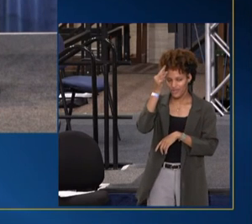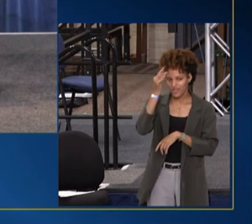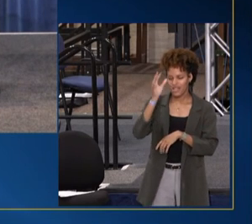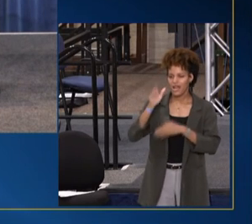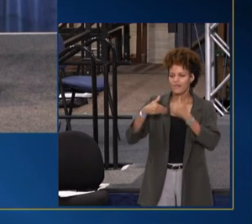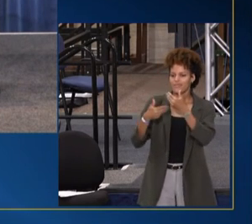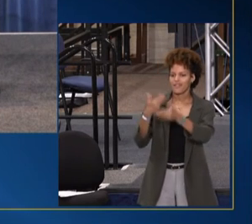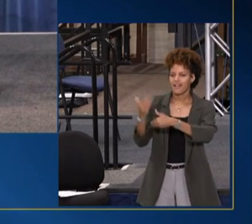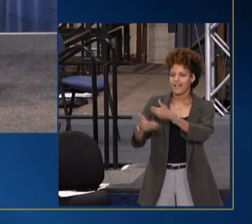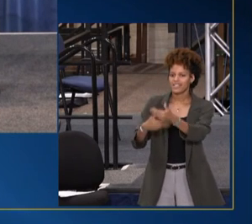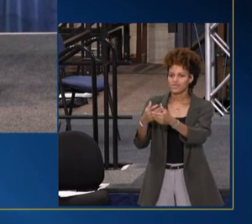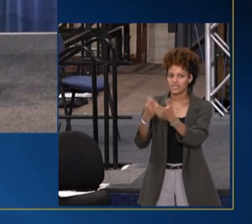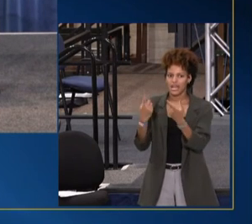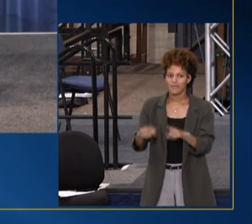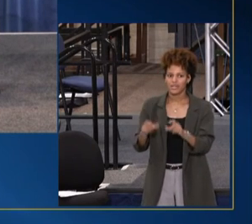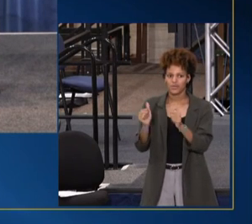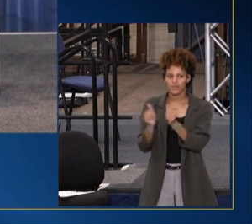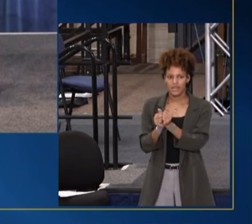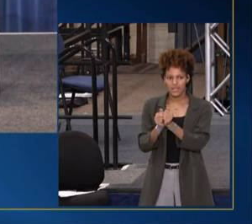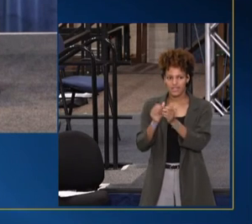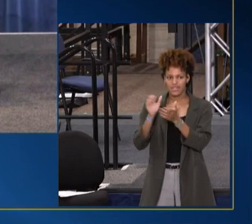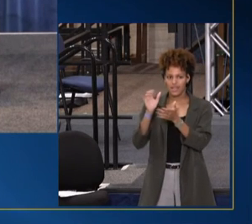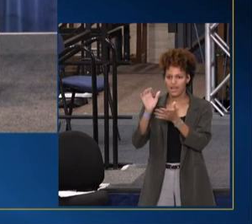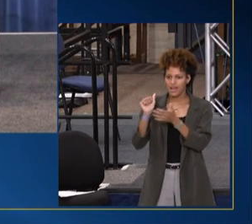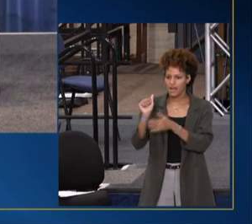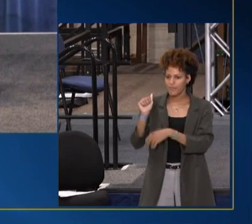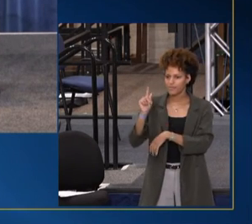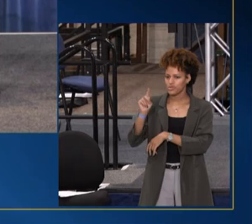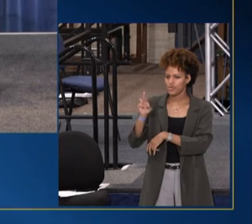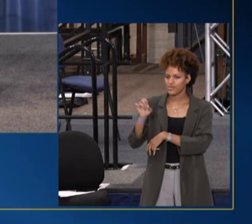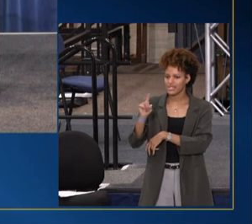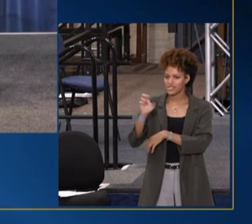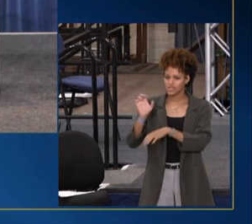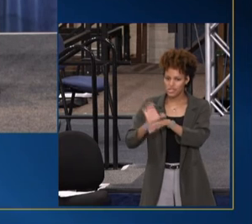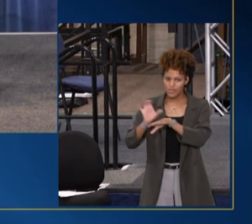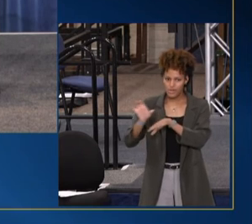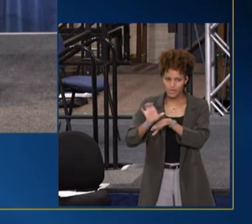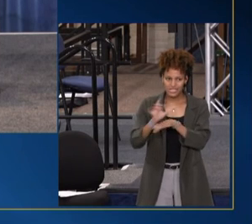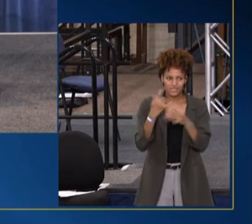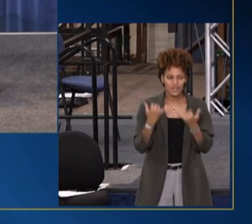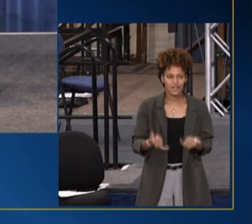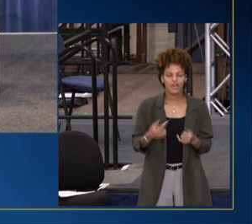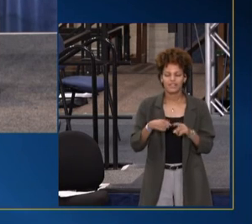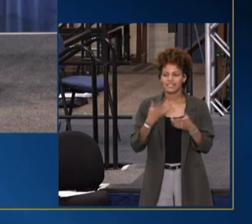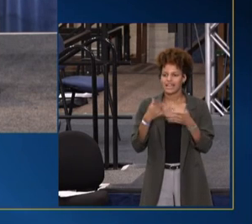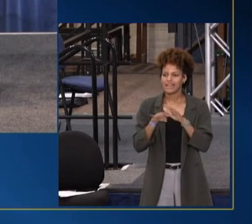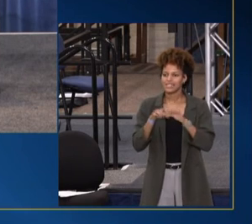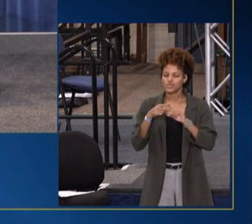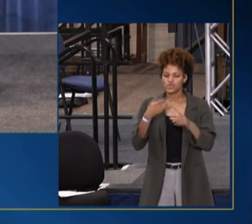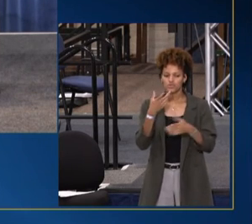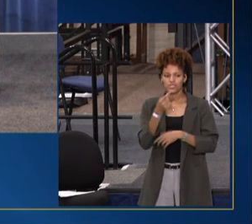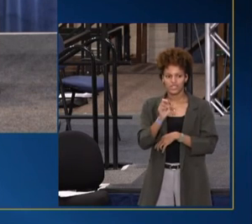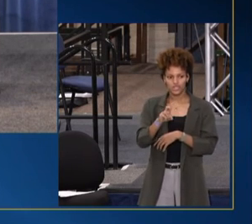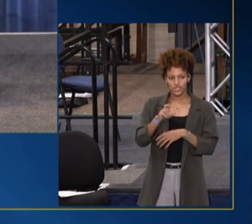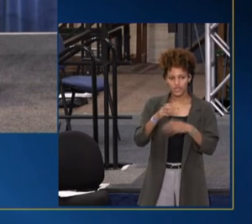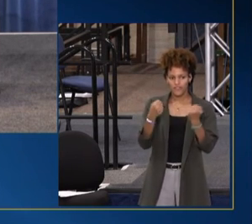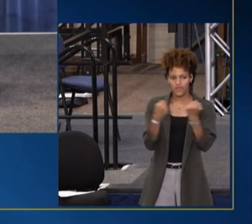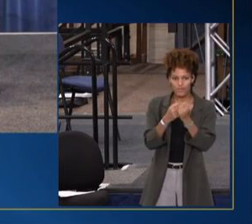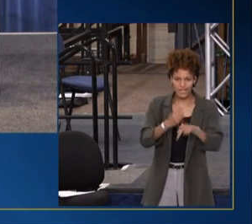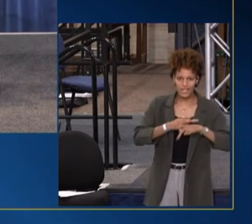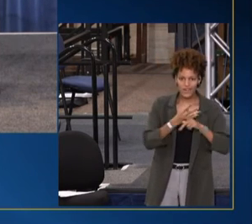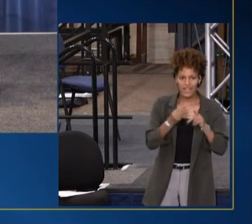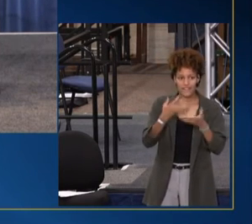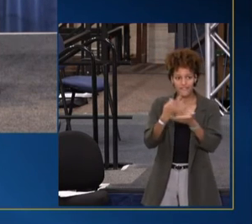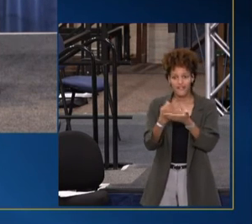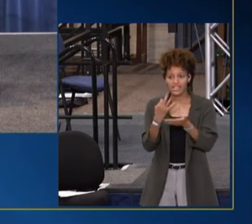what's happening in appropriations right now. Let's not let any of these attacks on access to gender-affirming care and funding go through.